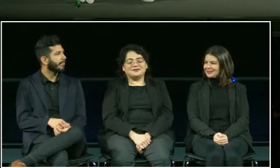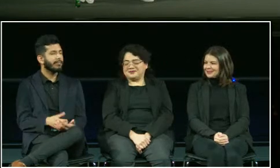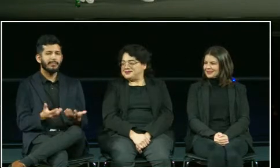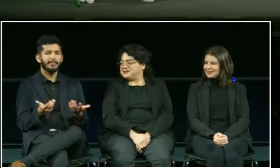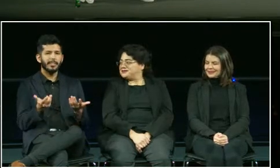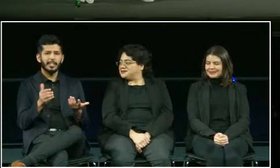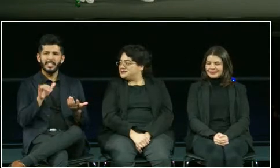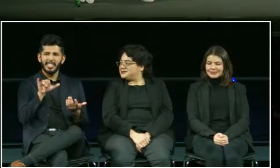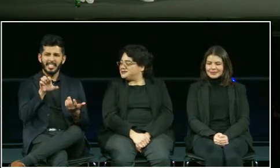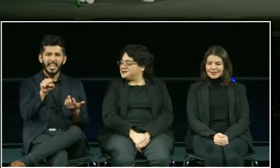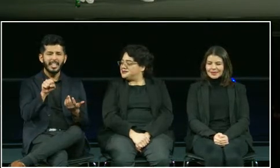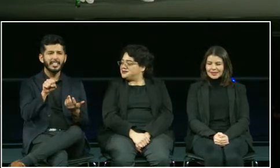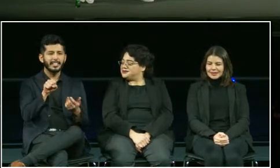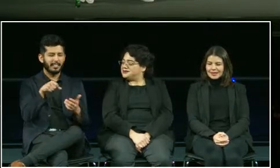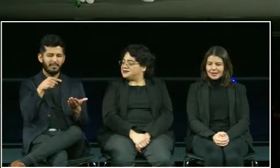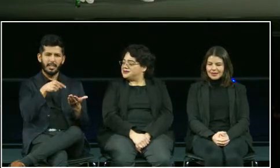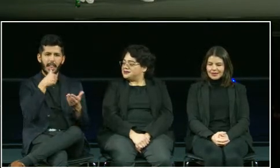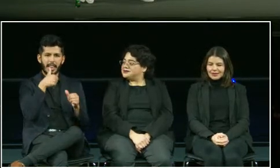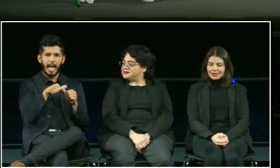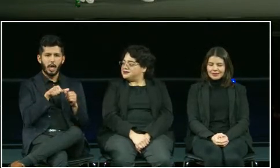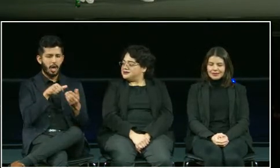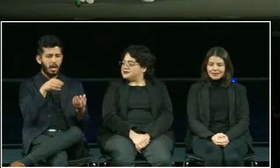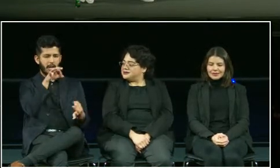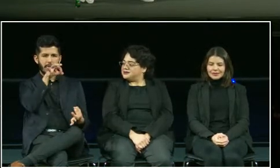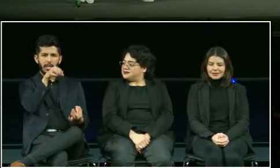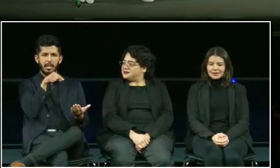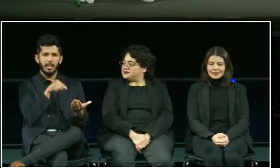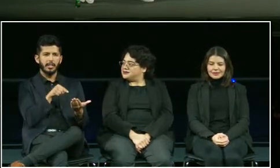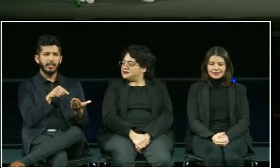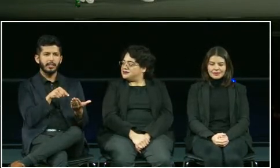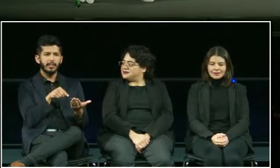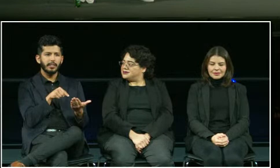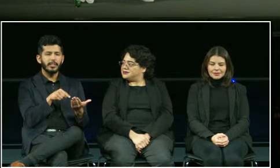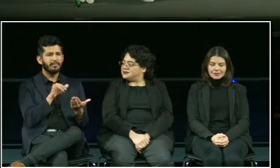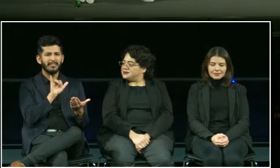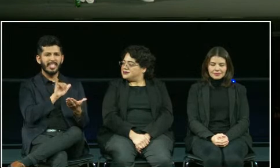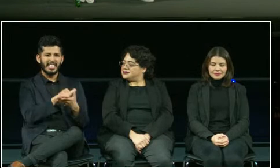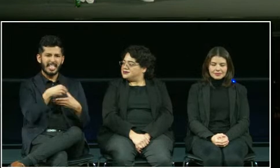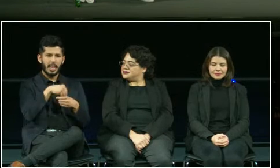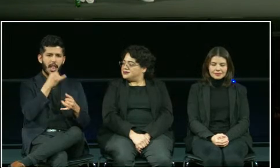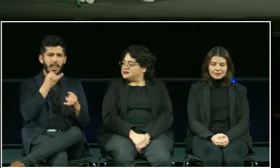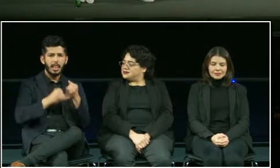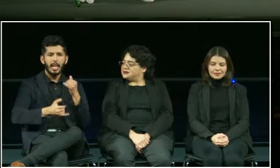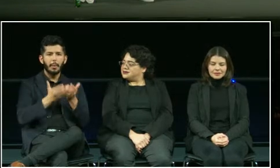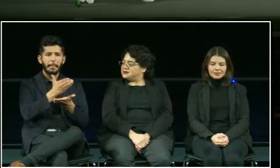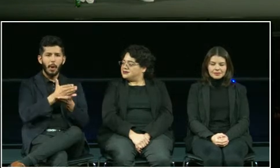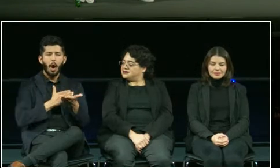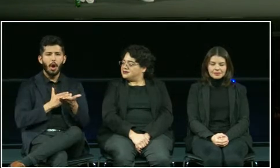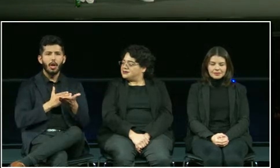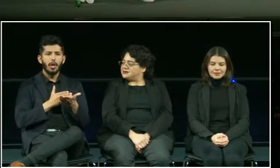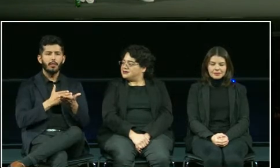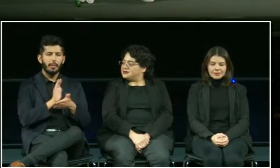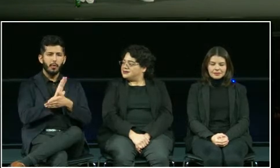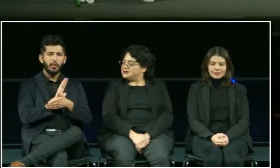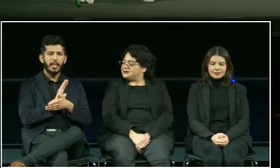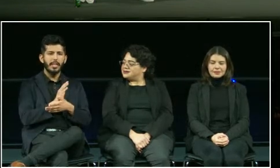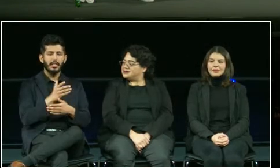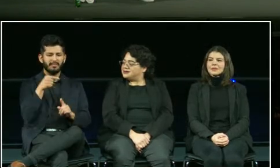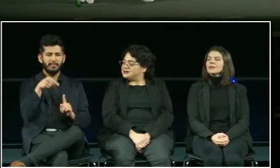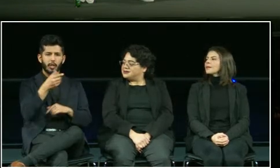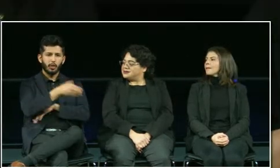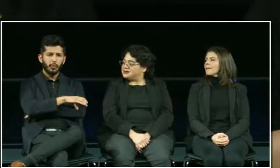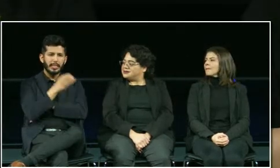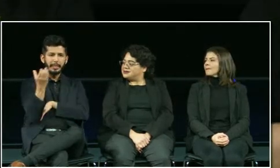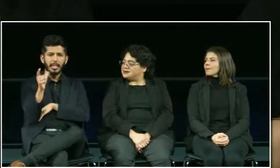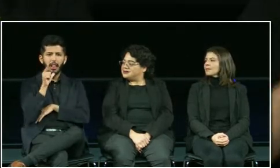The letter tells just the last part of the movie, the Christmas lunch of